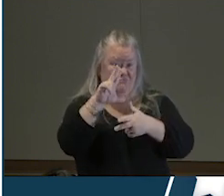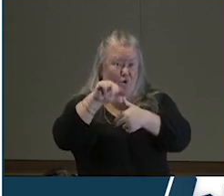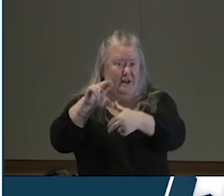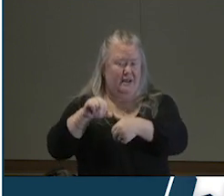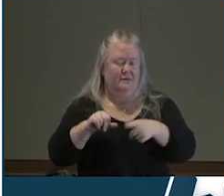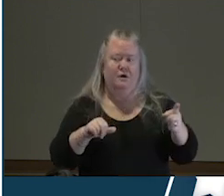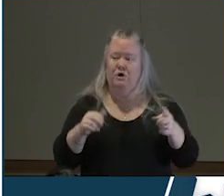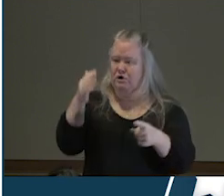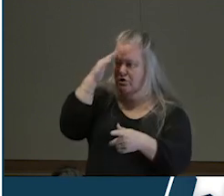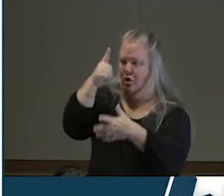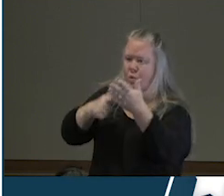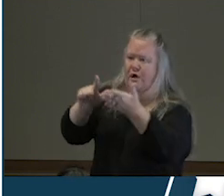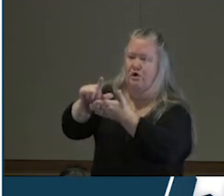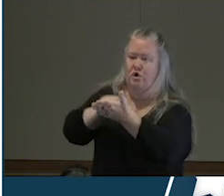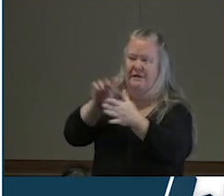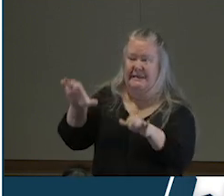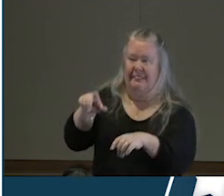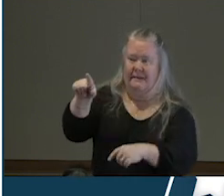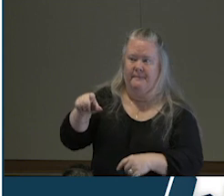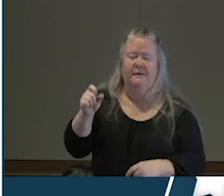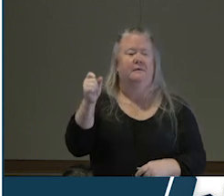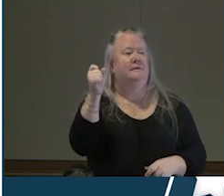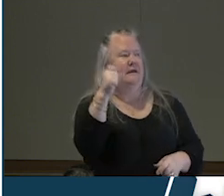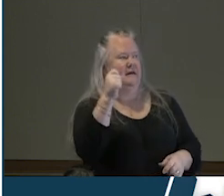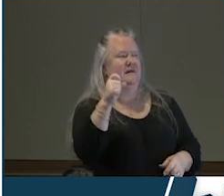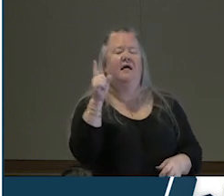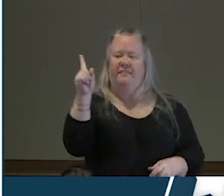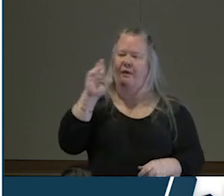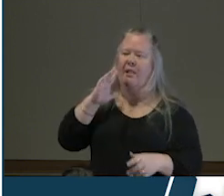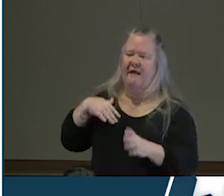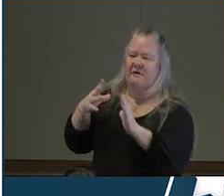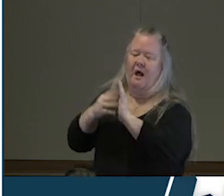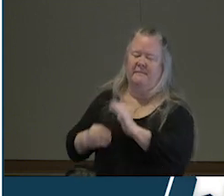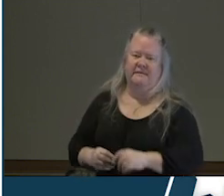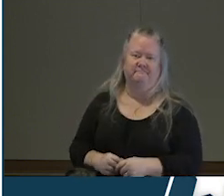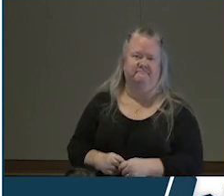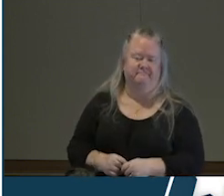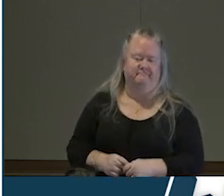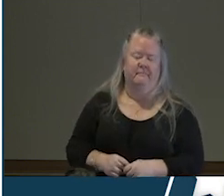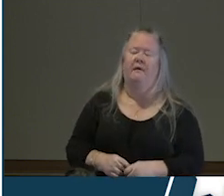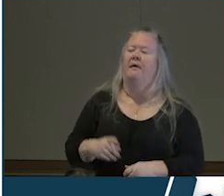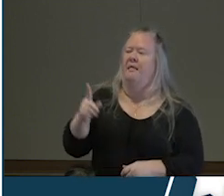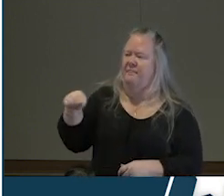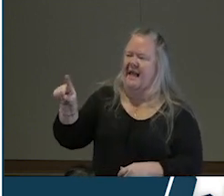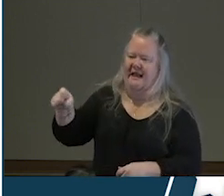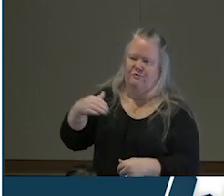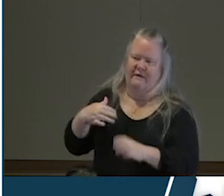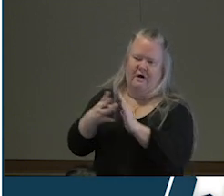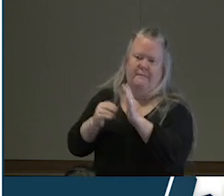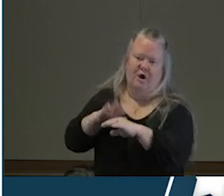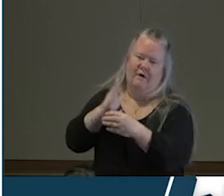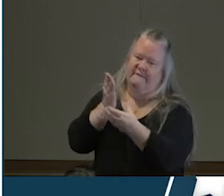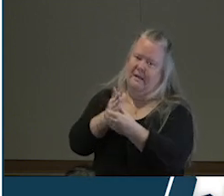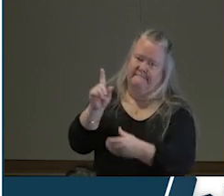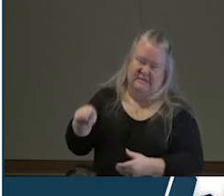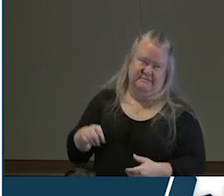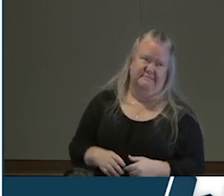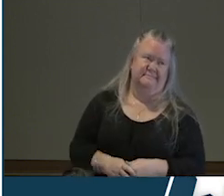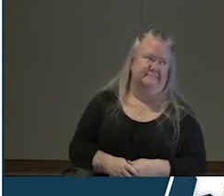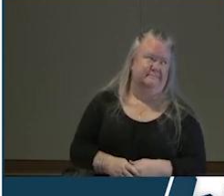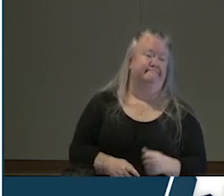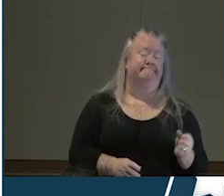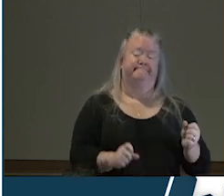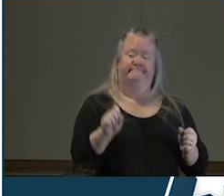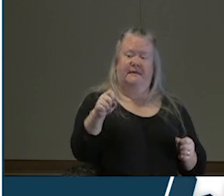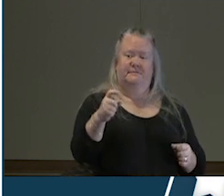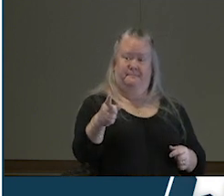Do you know what attorney did them? They have a copy. They have to have copies on file.